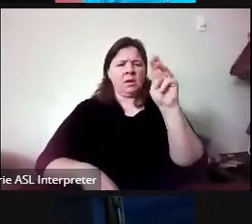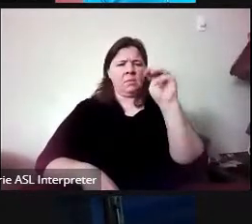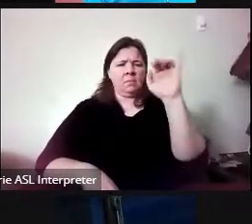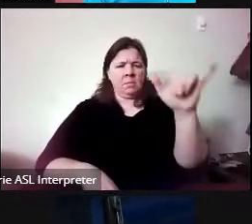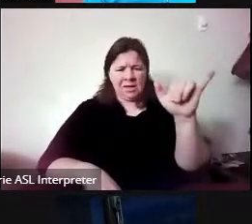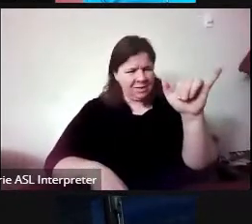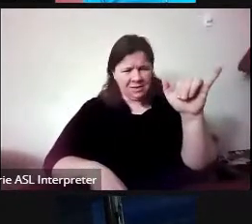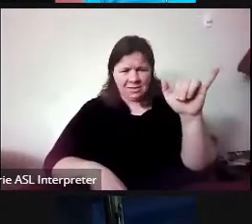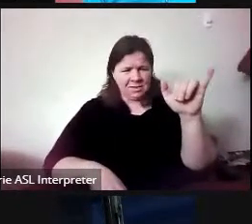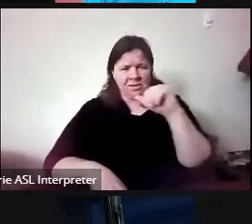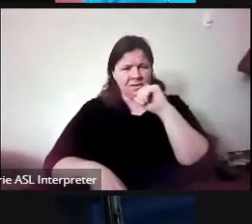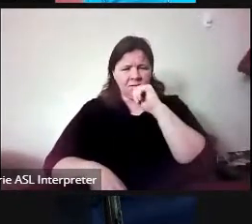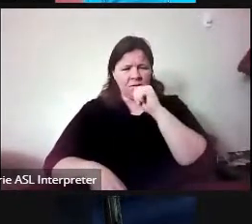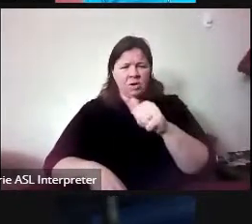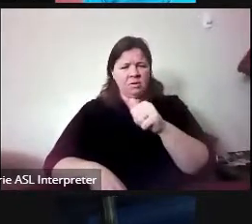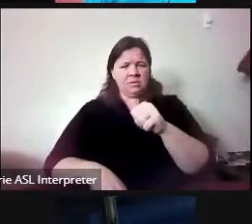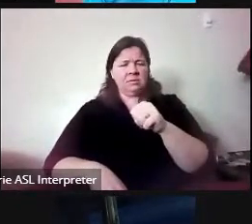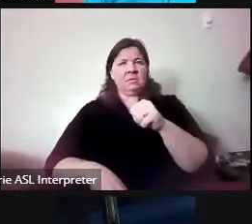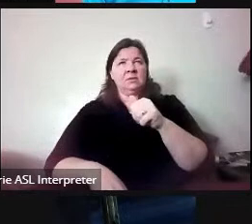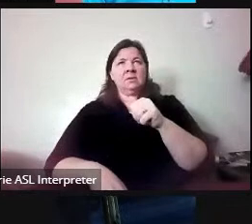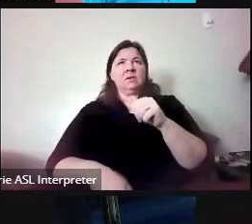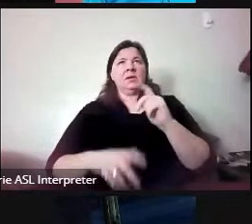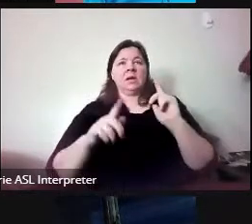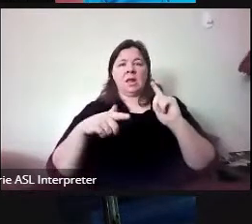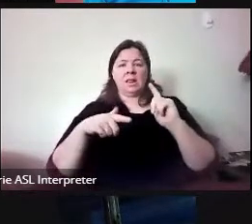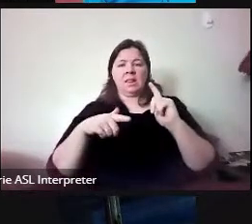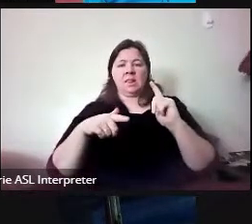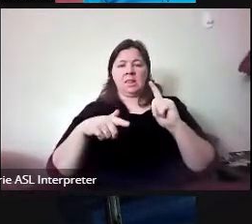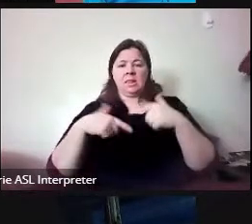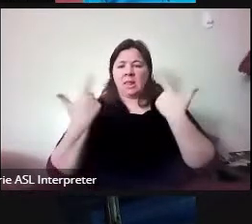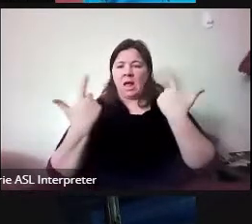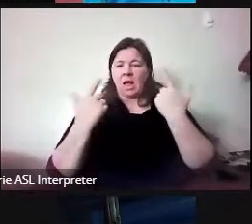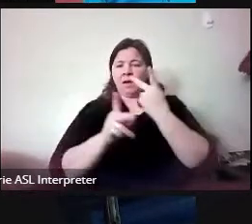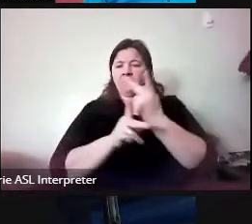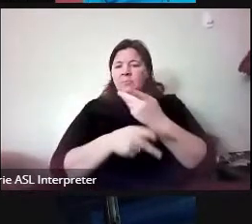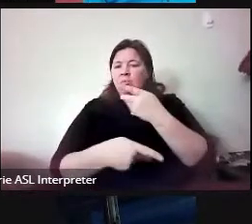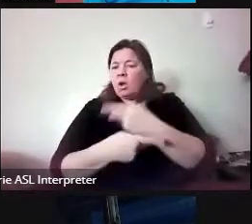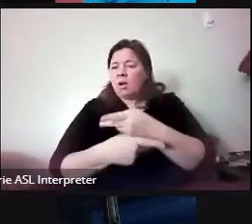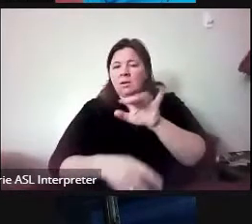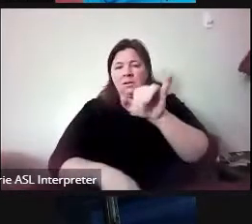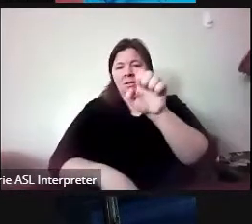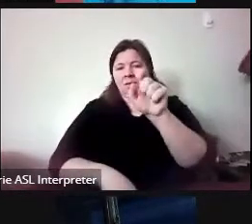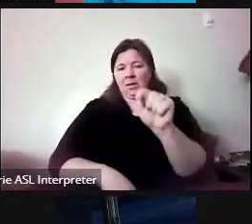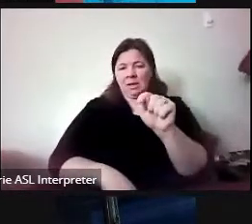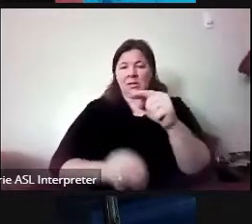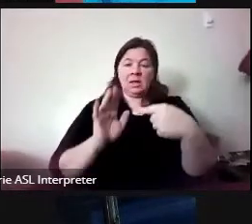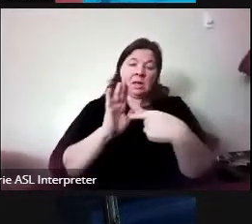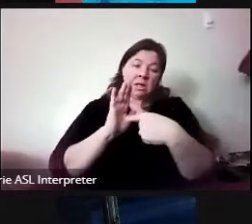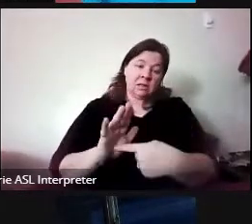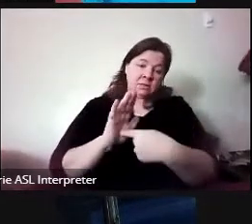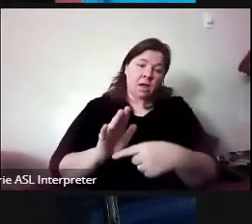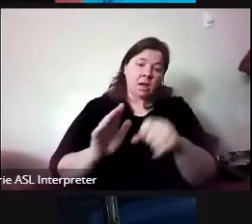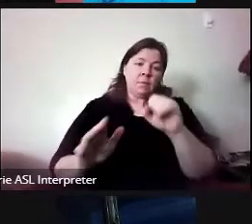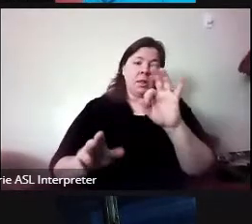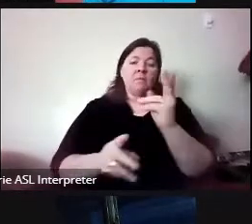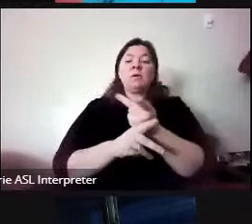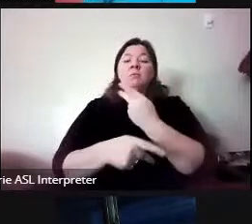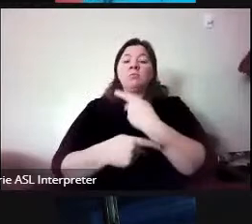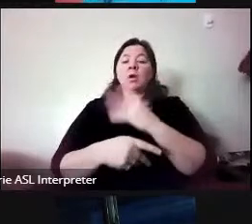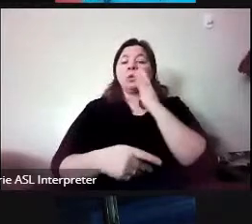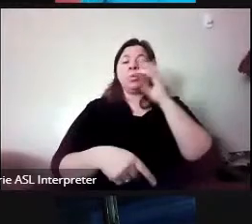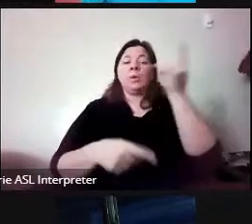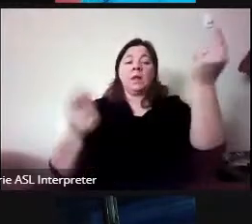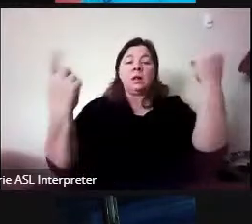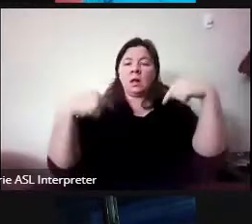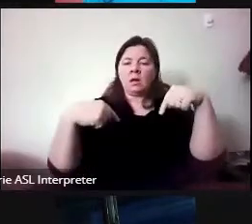is not, it's not a live product yet. That was just an example of the product that's coming. So there's